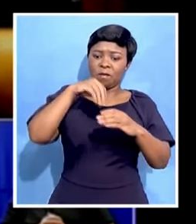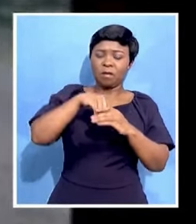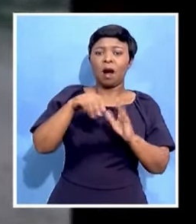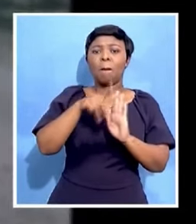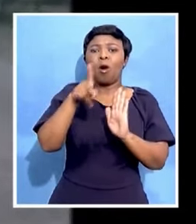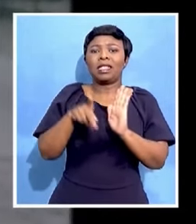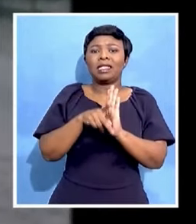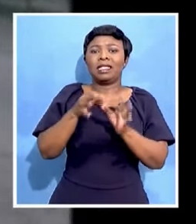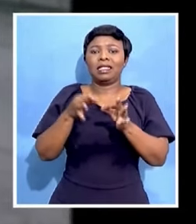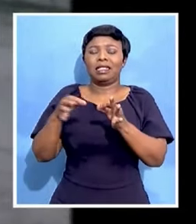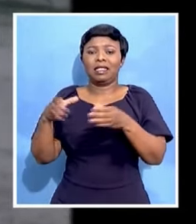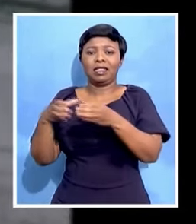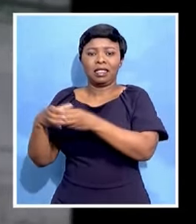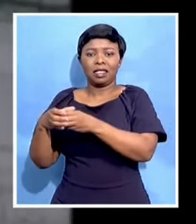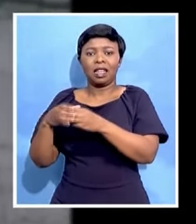people.